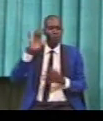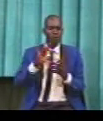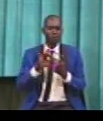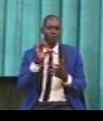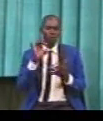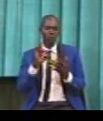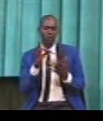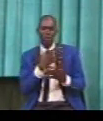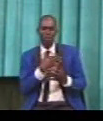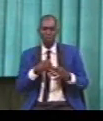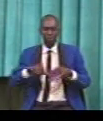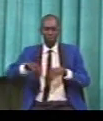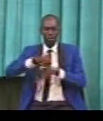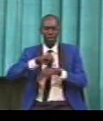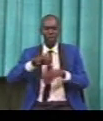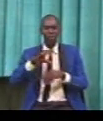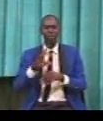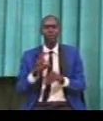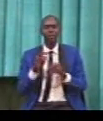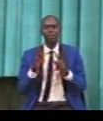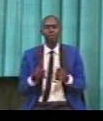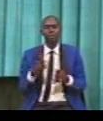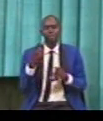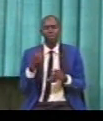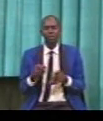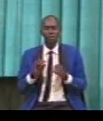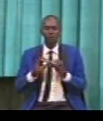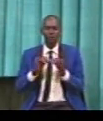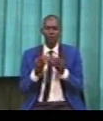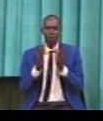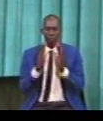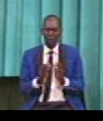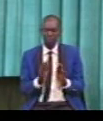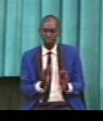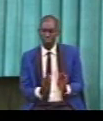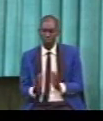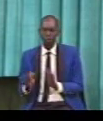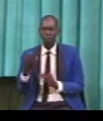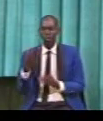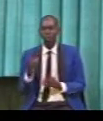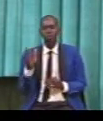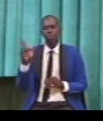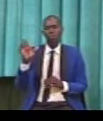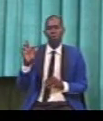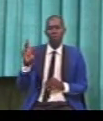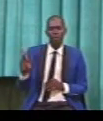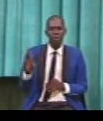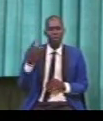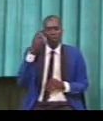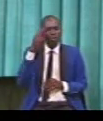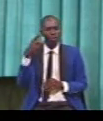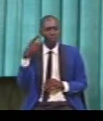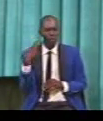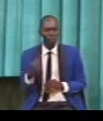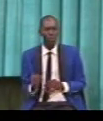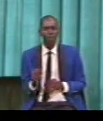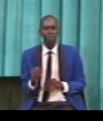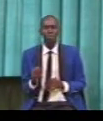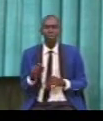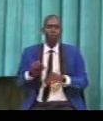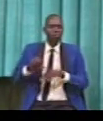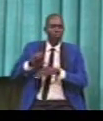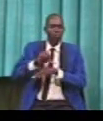vessel, the convener of GCK, our own Father in the Lord, for the strength, for the